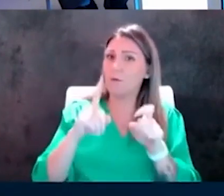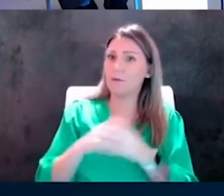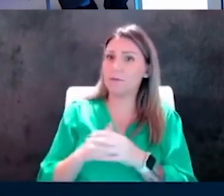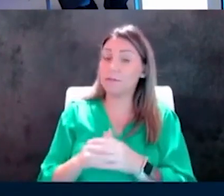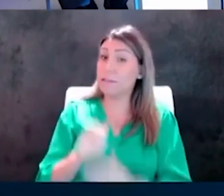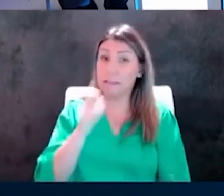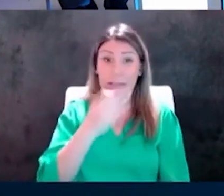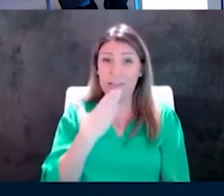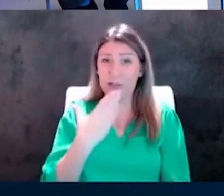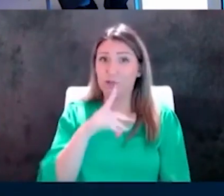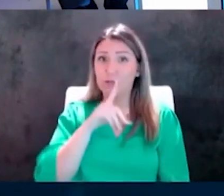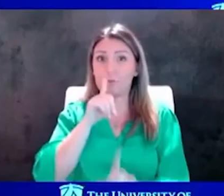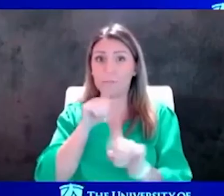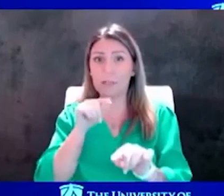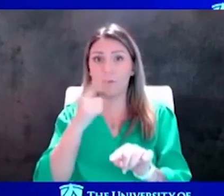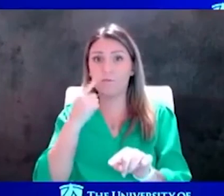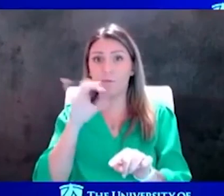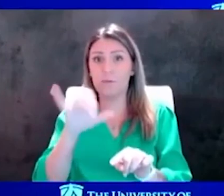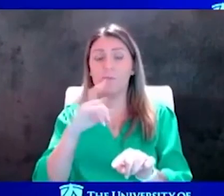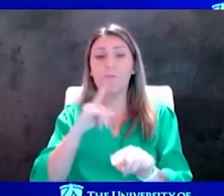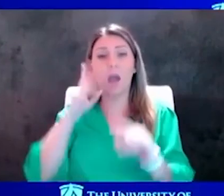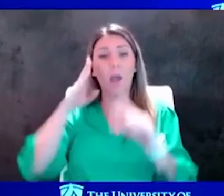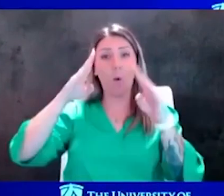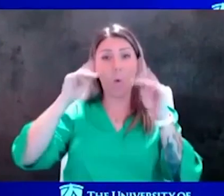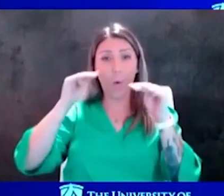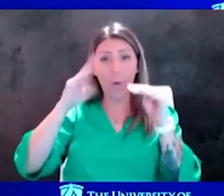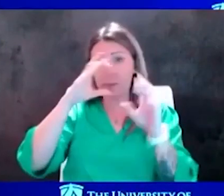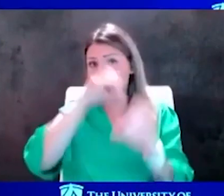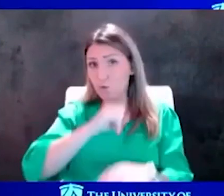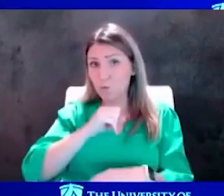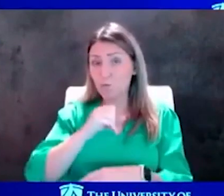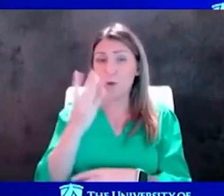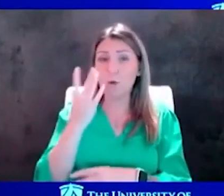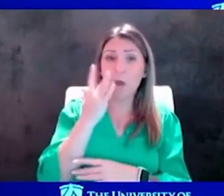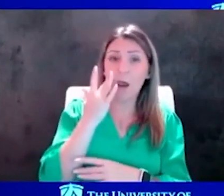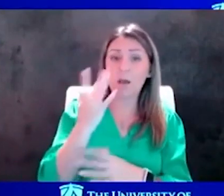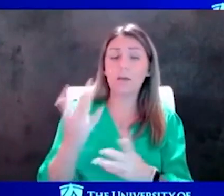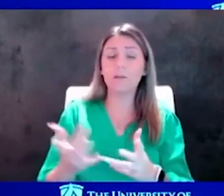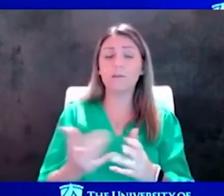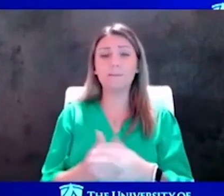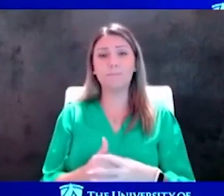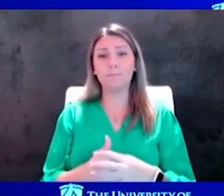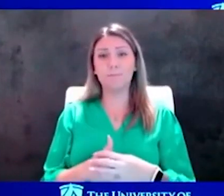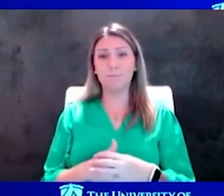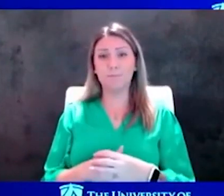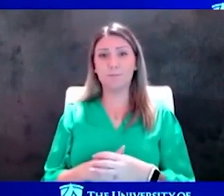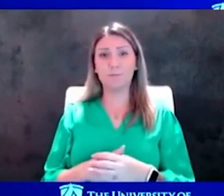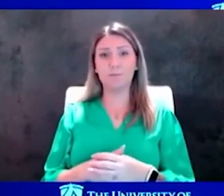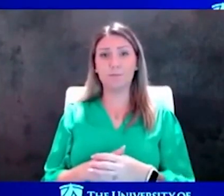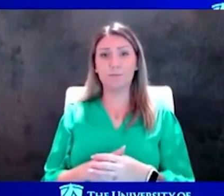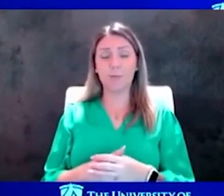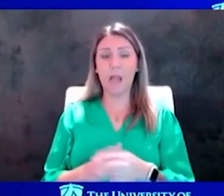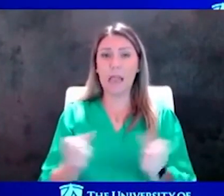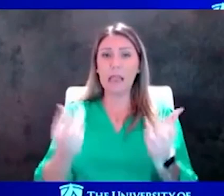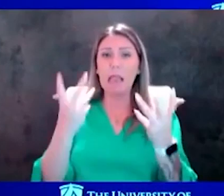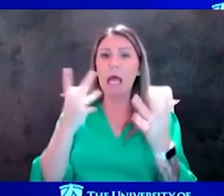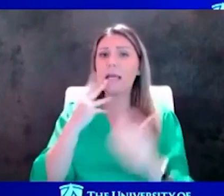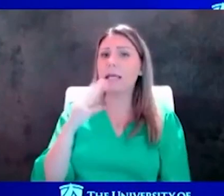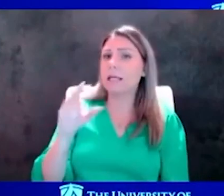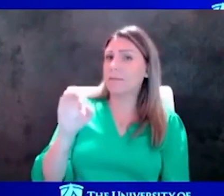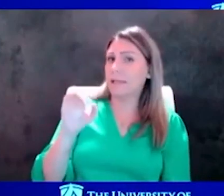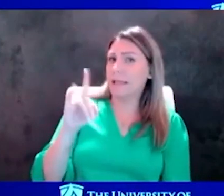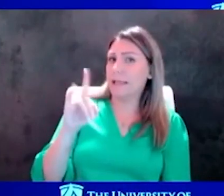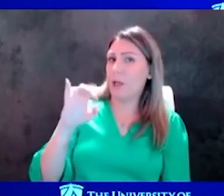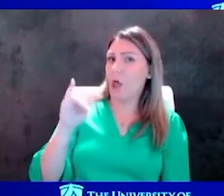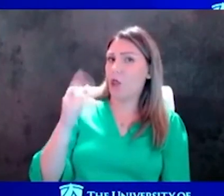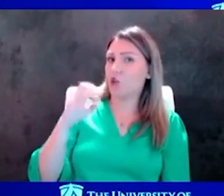that. I would hope and assume, because I think what we have a lot of the etiology of the cause of the long haul syndrome, and